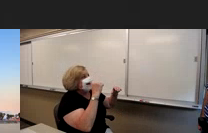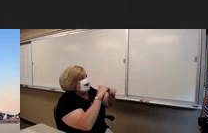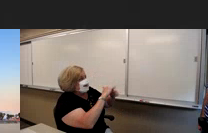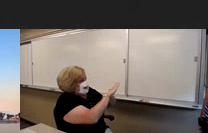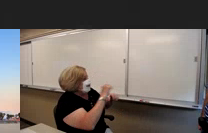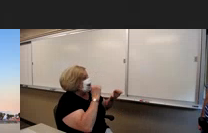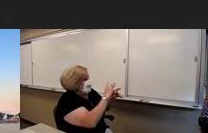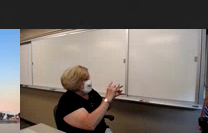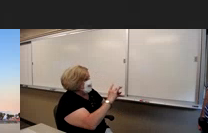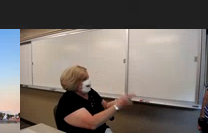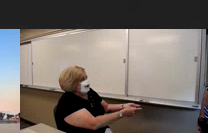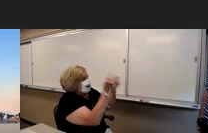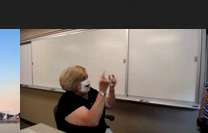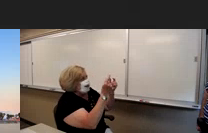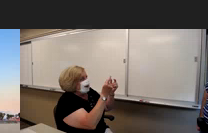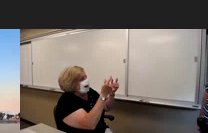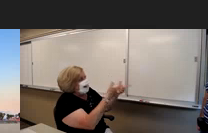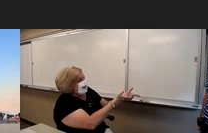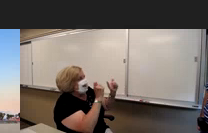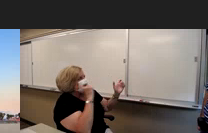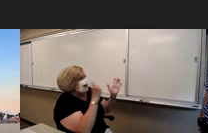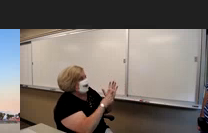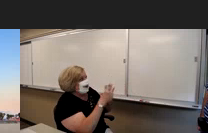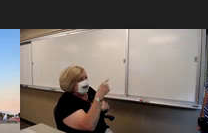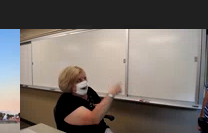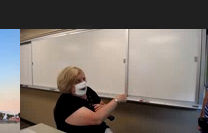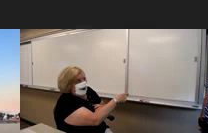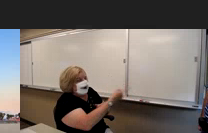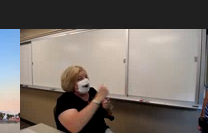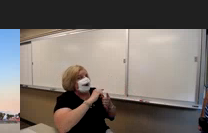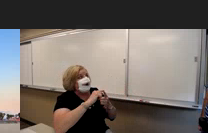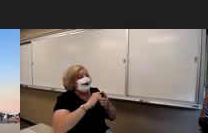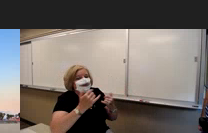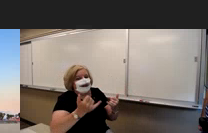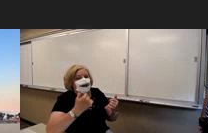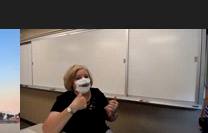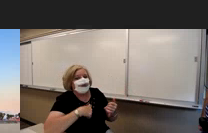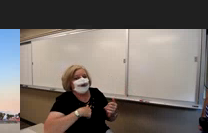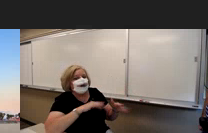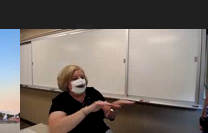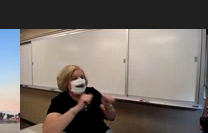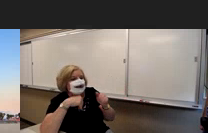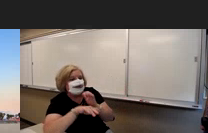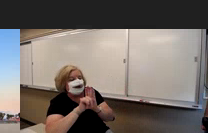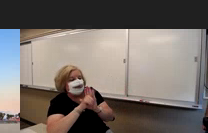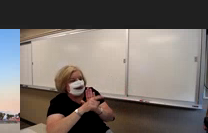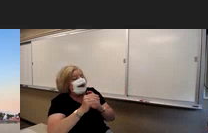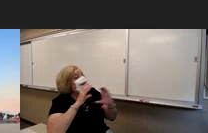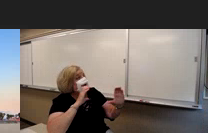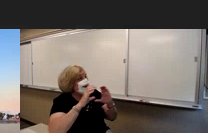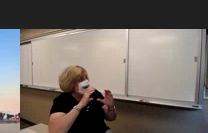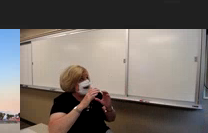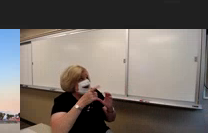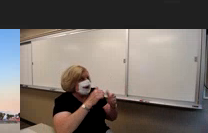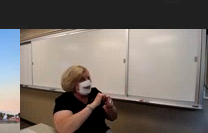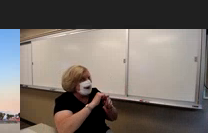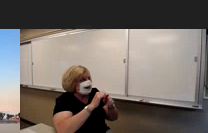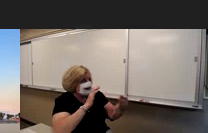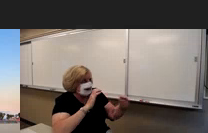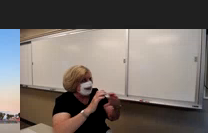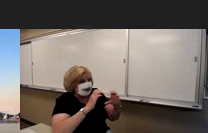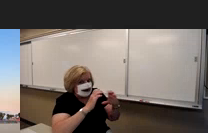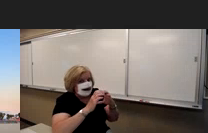notification. So when we're going to bounce out here in a minute and communicate, right? If you're, and I know some of you guys are